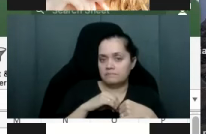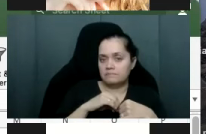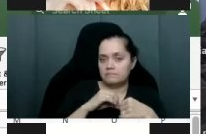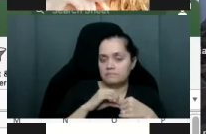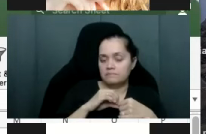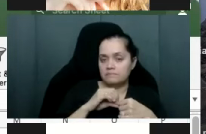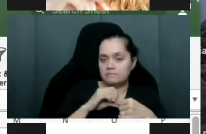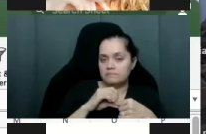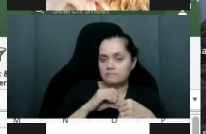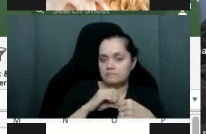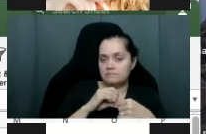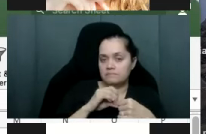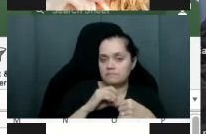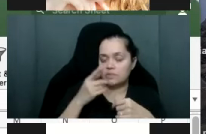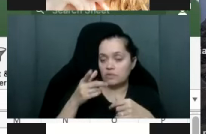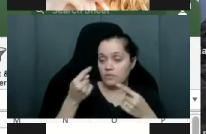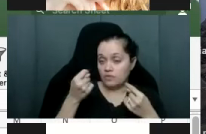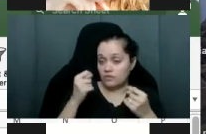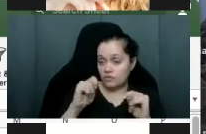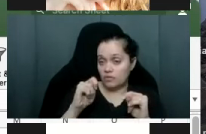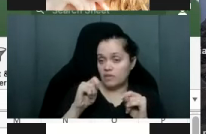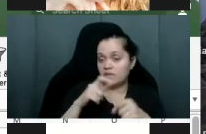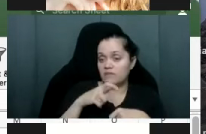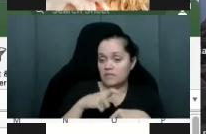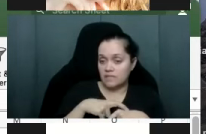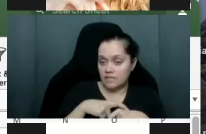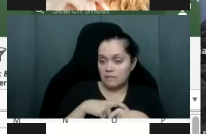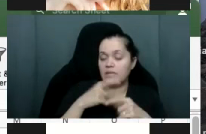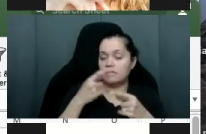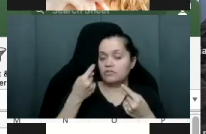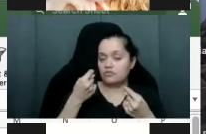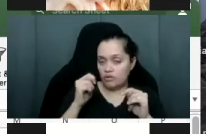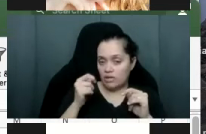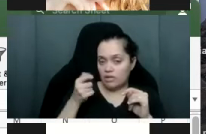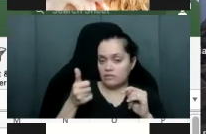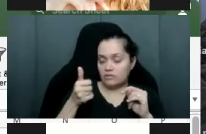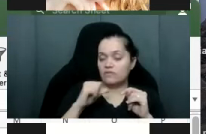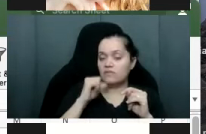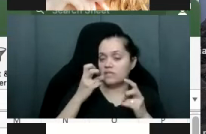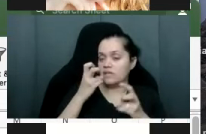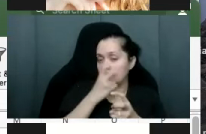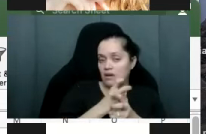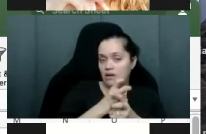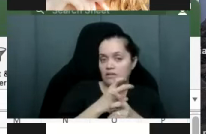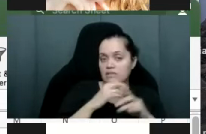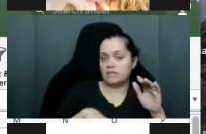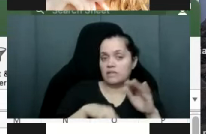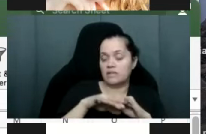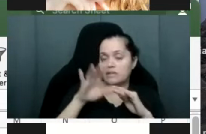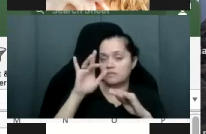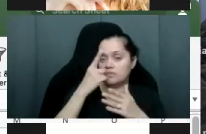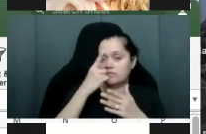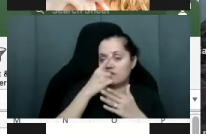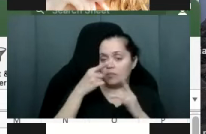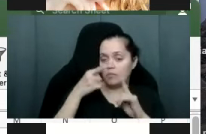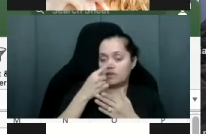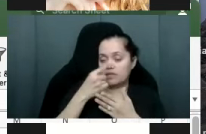So if you make the effort, if you have the time and make the effort, it is not that hard to get 25 points per